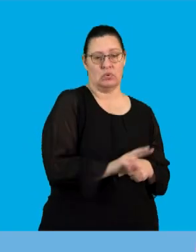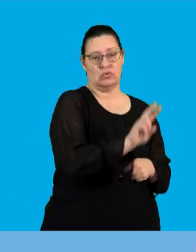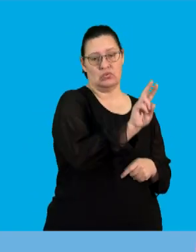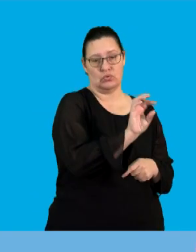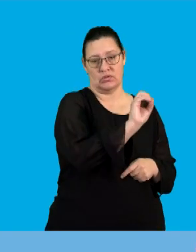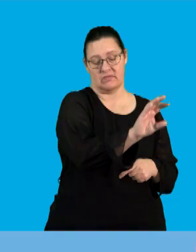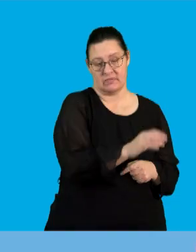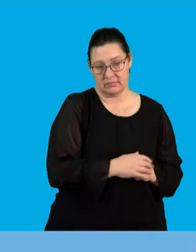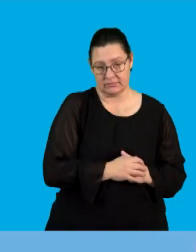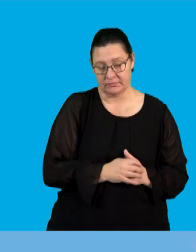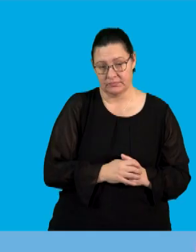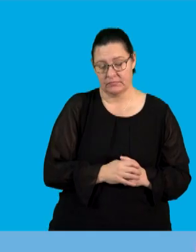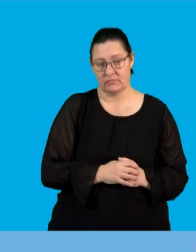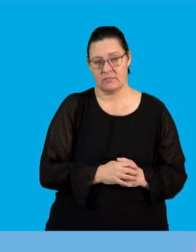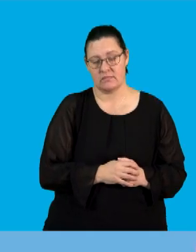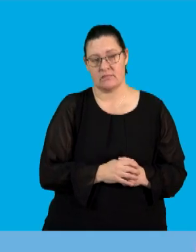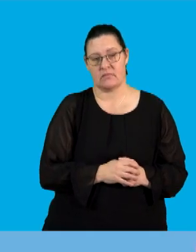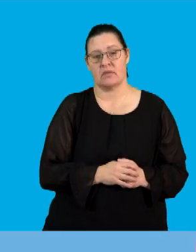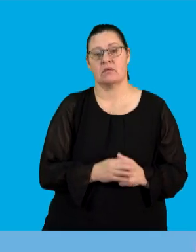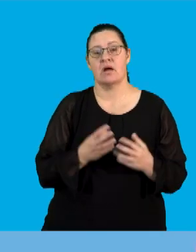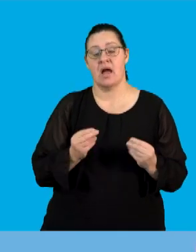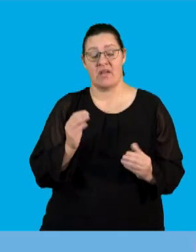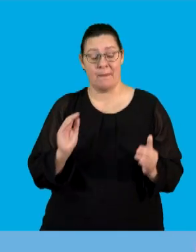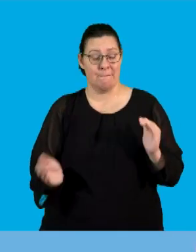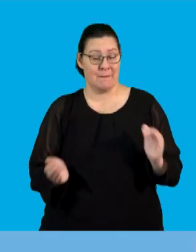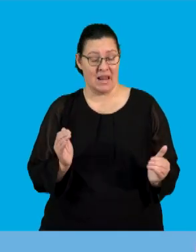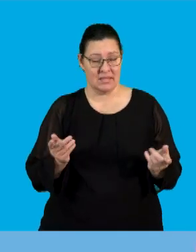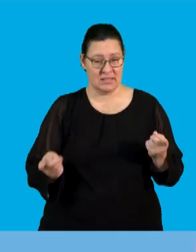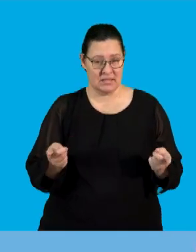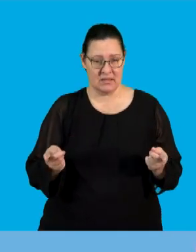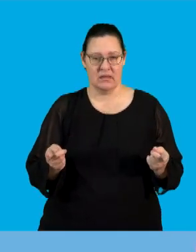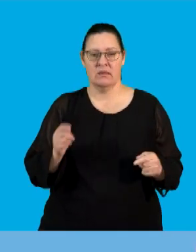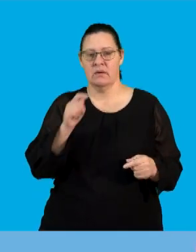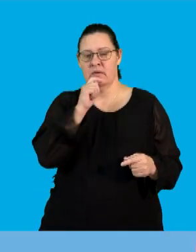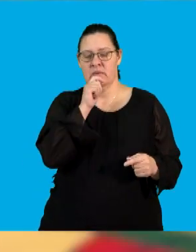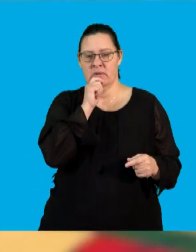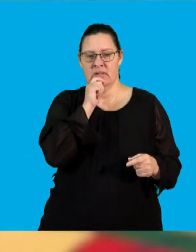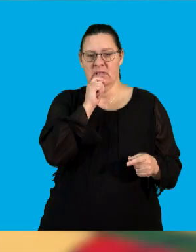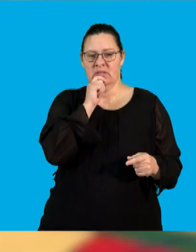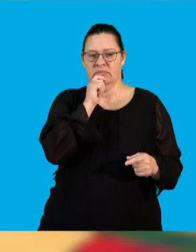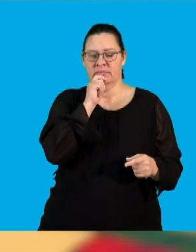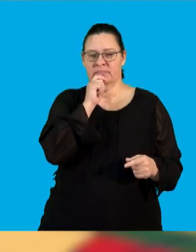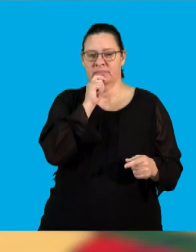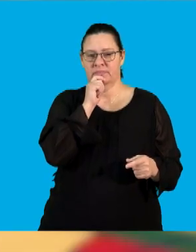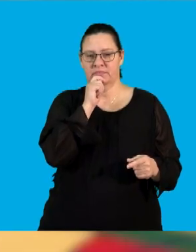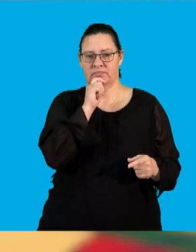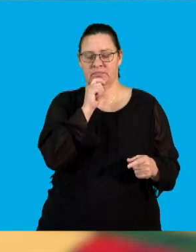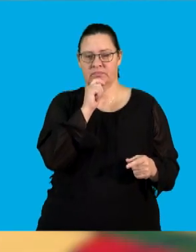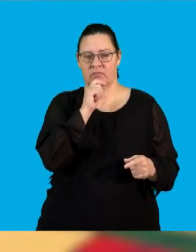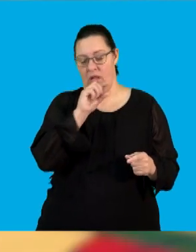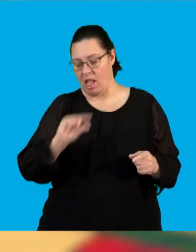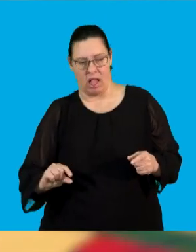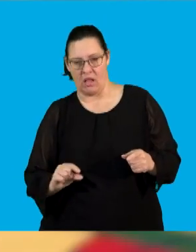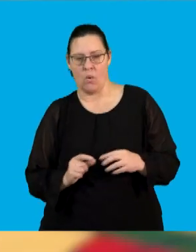with the hydrogen and the chlorine. And remember, learners, that whenever we're balancing equations, we are using the coefficients, not